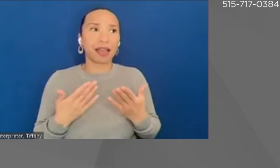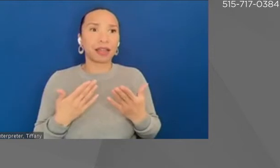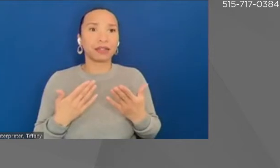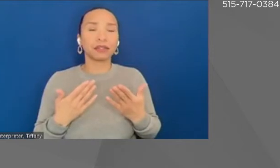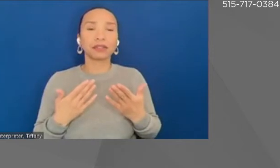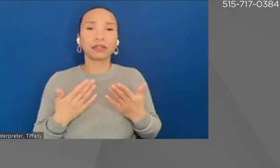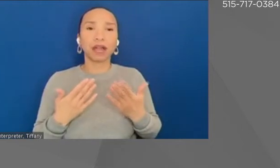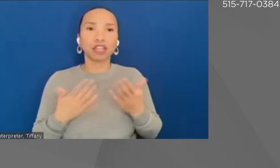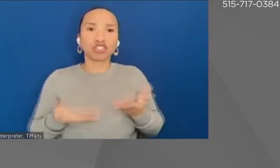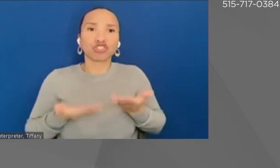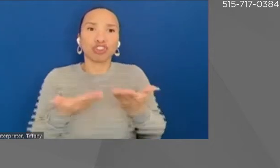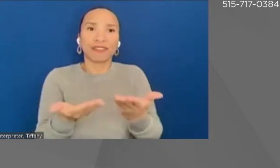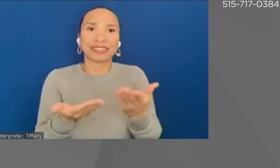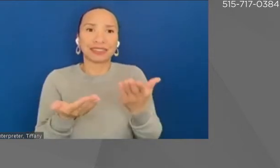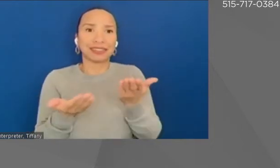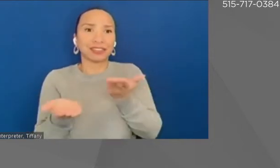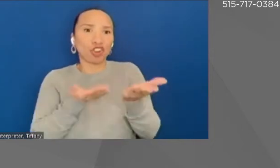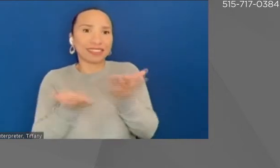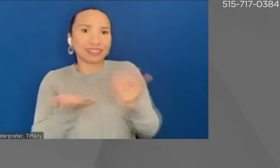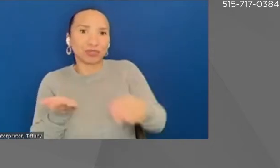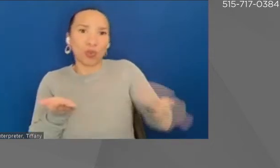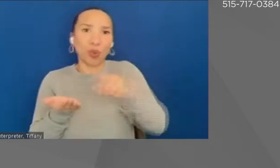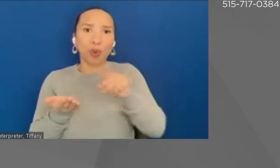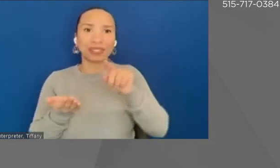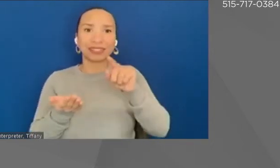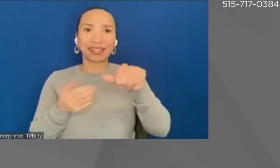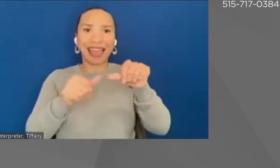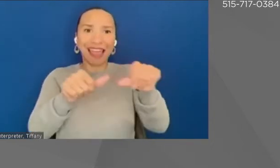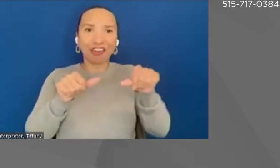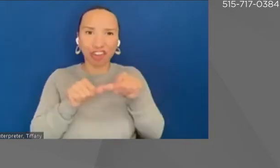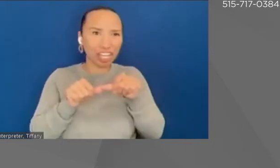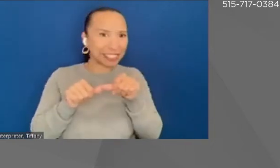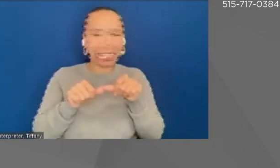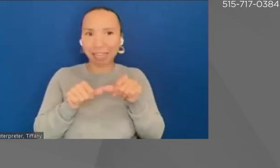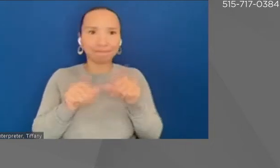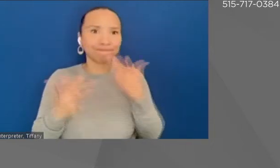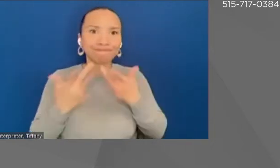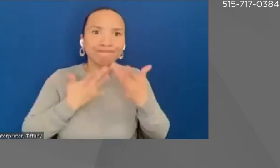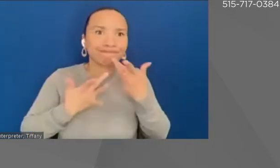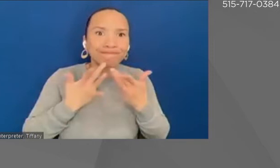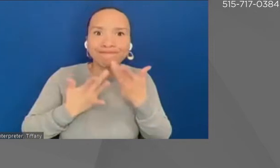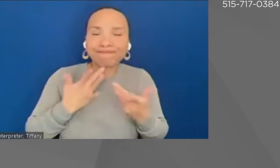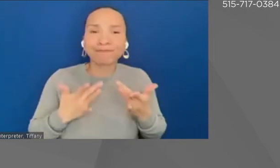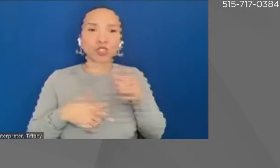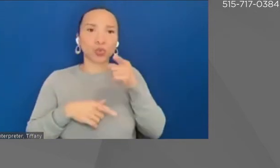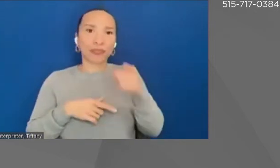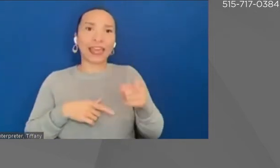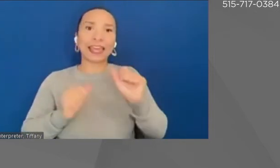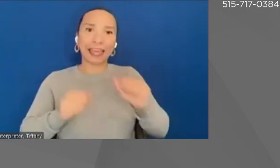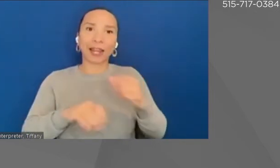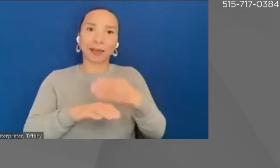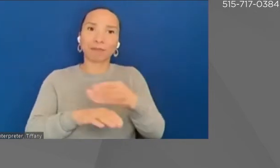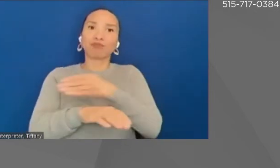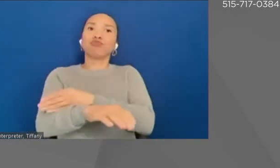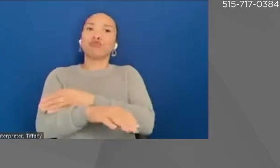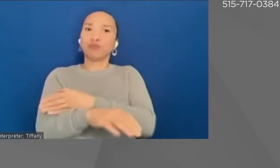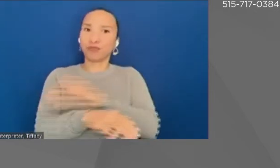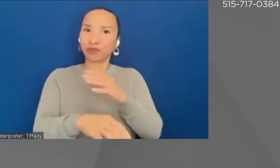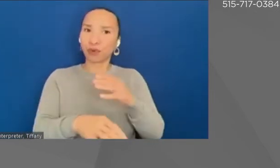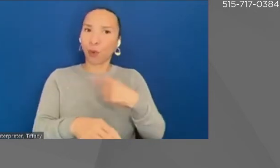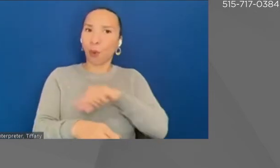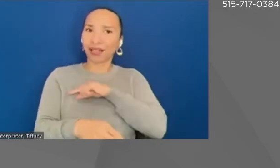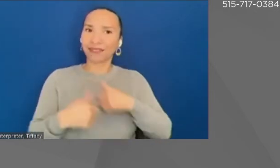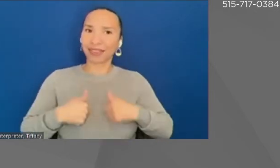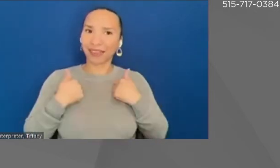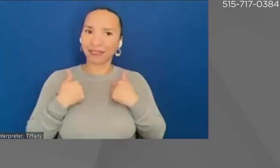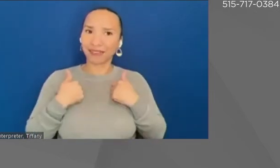that are not accessible to them, that will be the support that they need to lead a better and healthier life? Yeah, I mean,